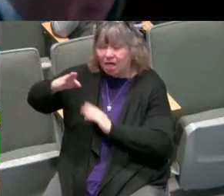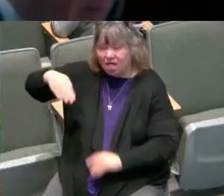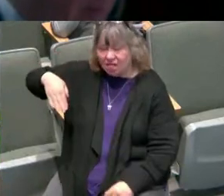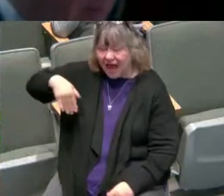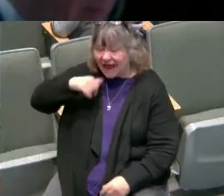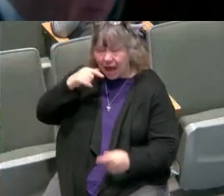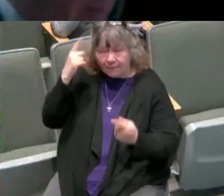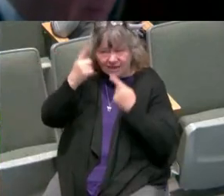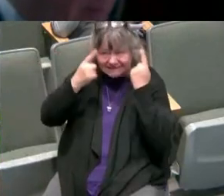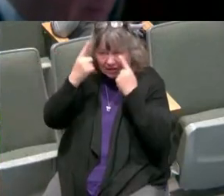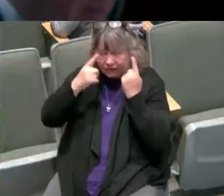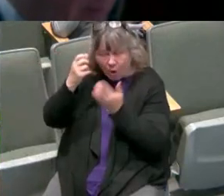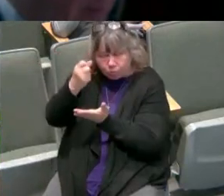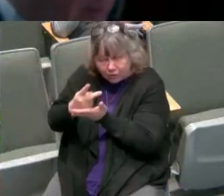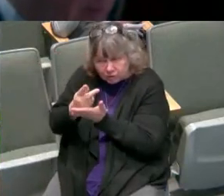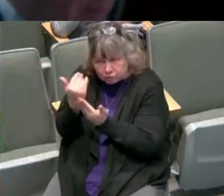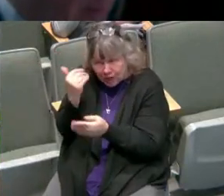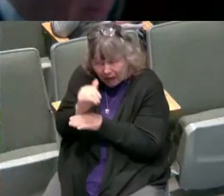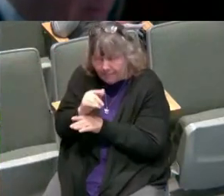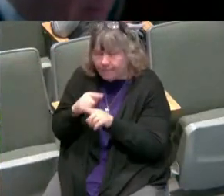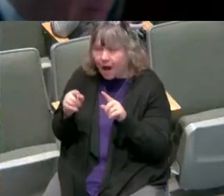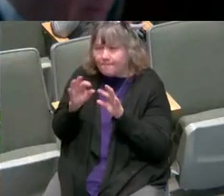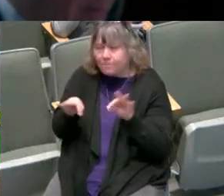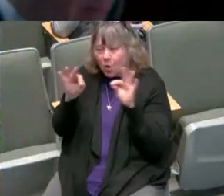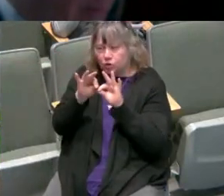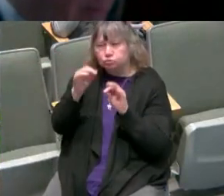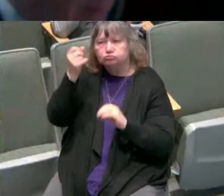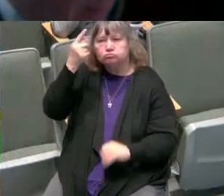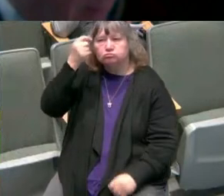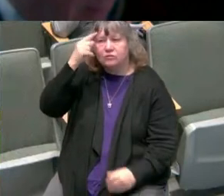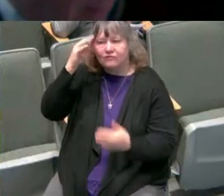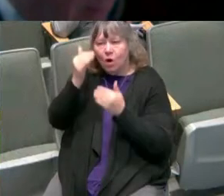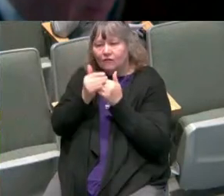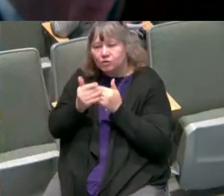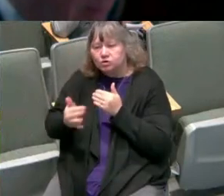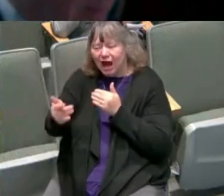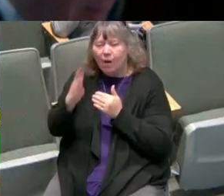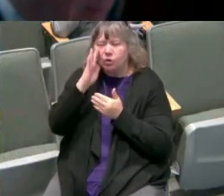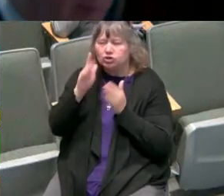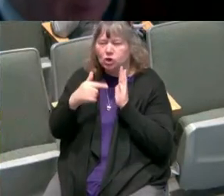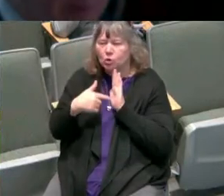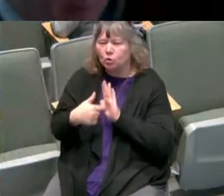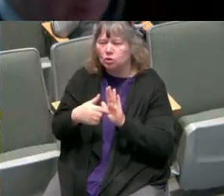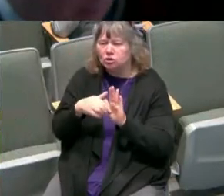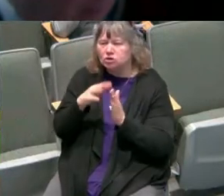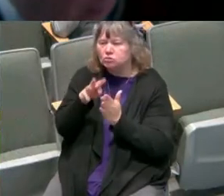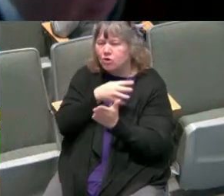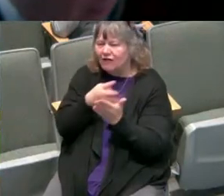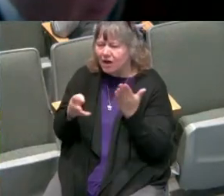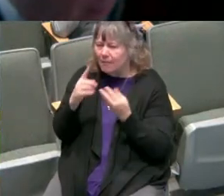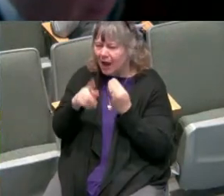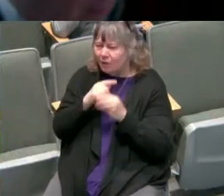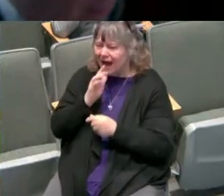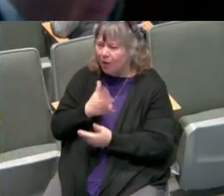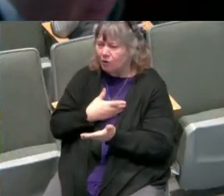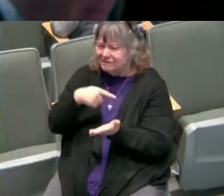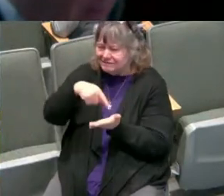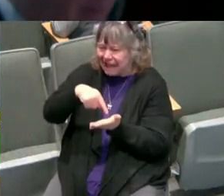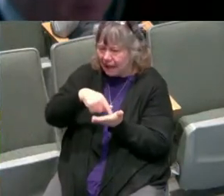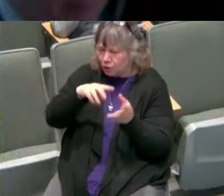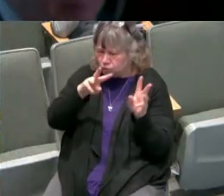for approval tonight but they are important to understand for planning purposes I'll show some graphs covering the debt issue shortly